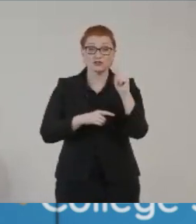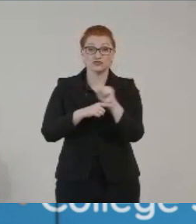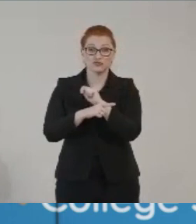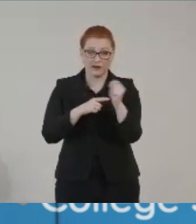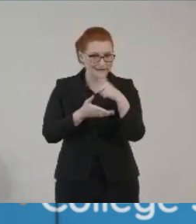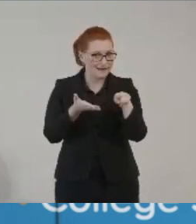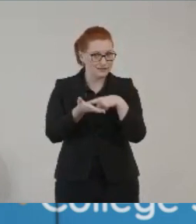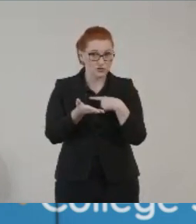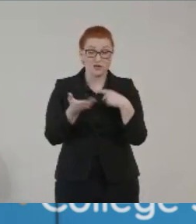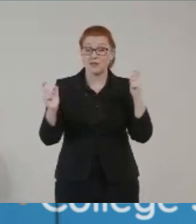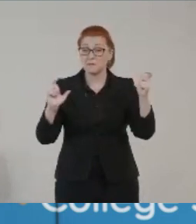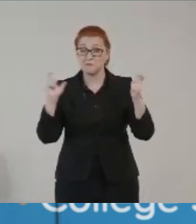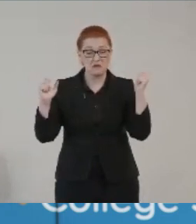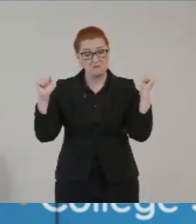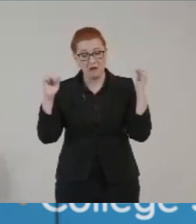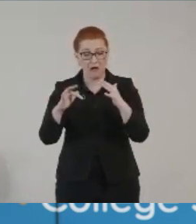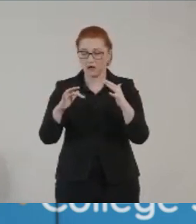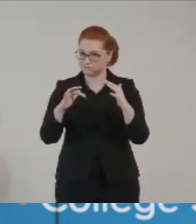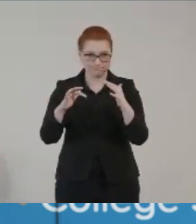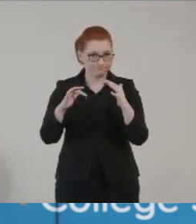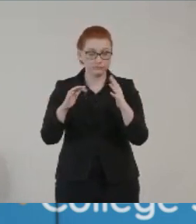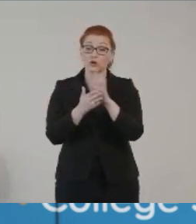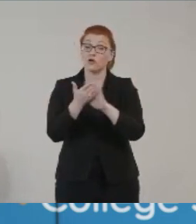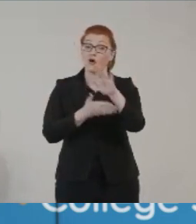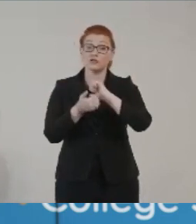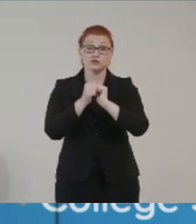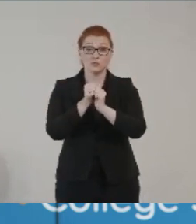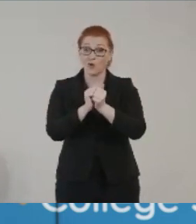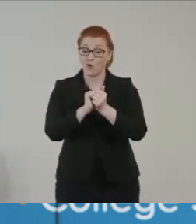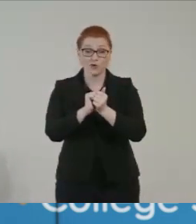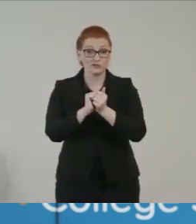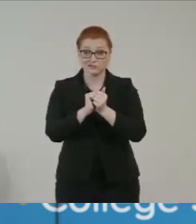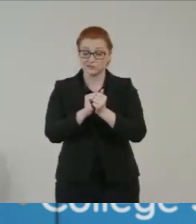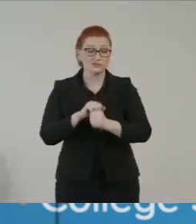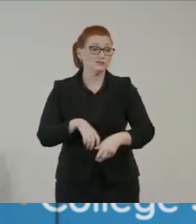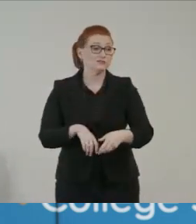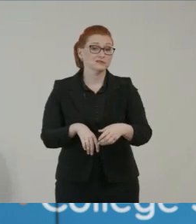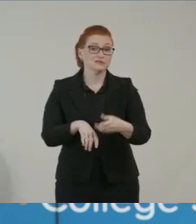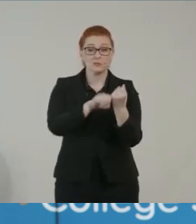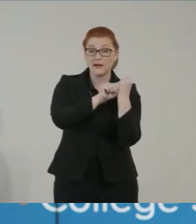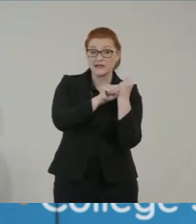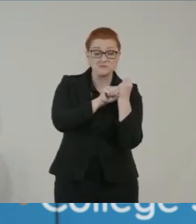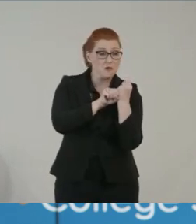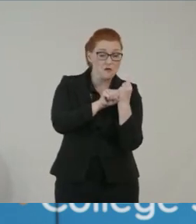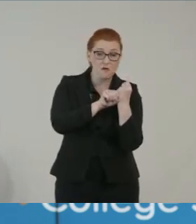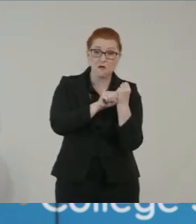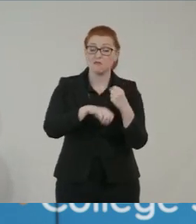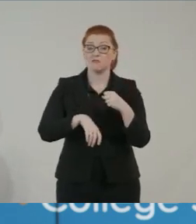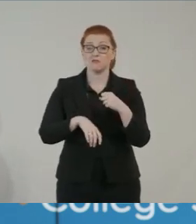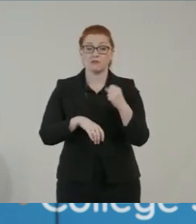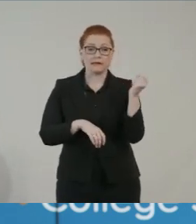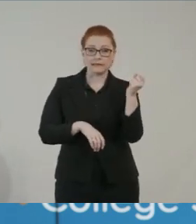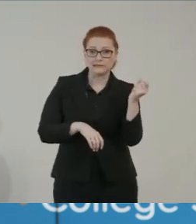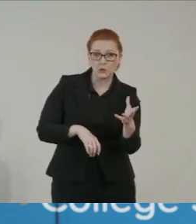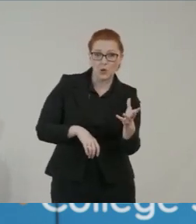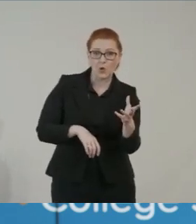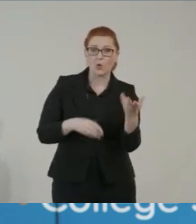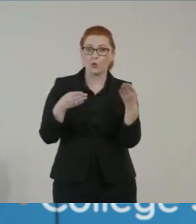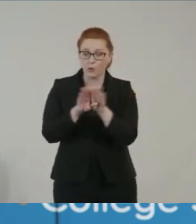gatherings. No college sports. There's been no Major League Baseball to date. Of course, casinos are closed.